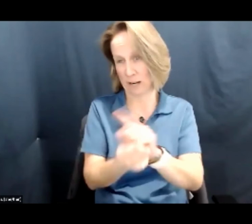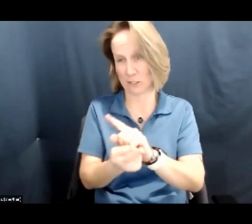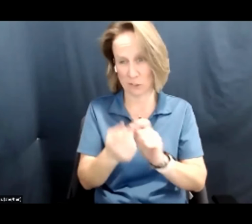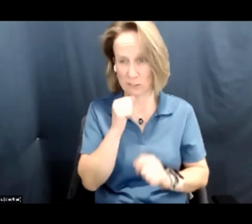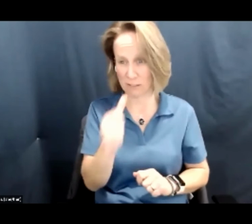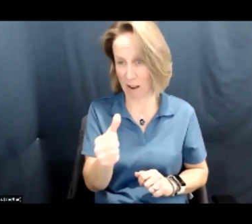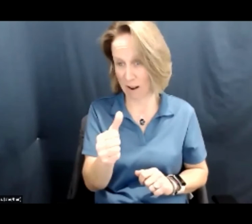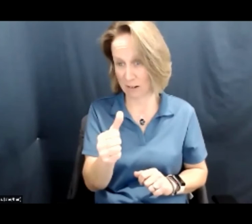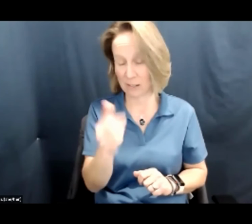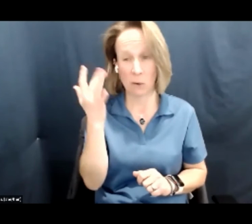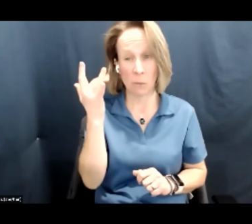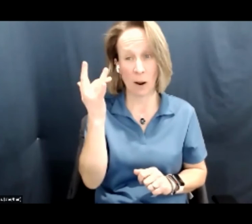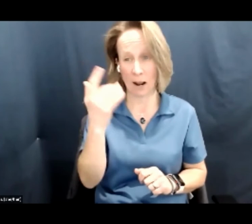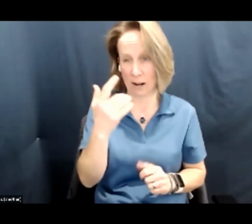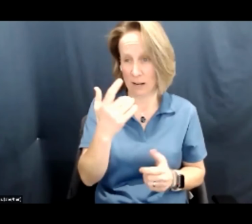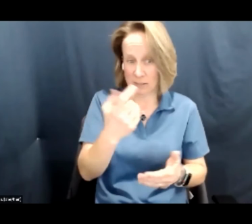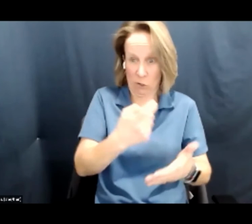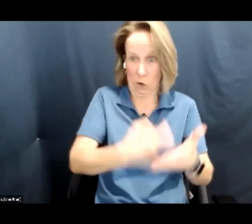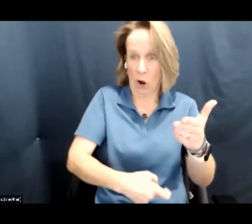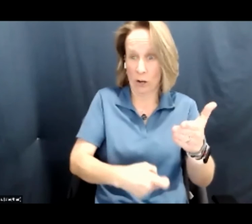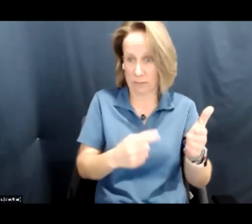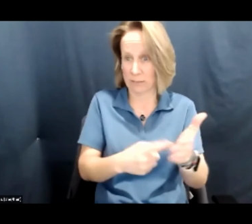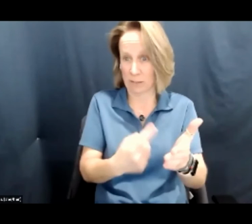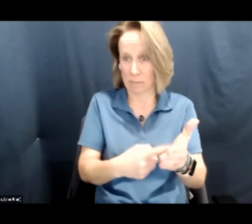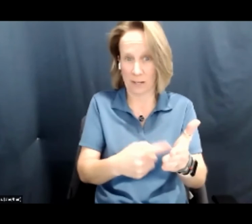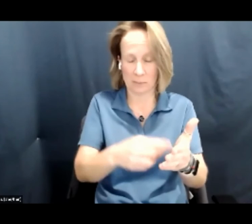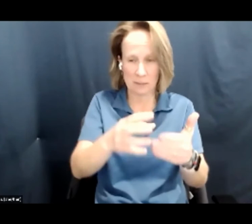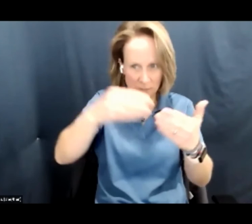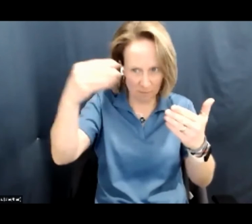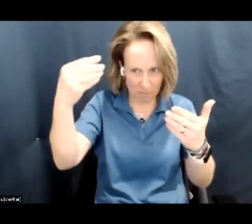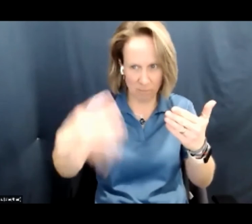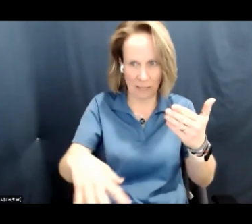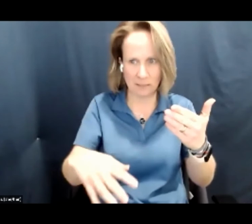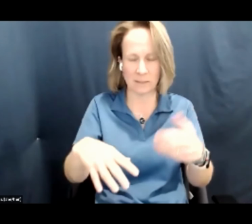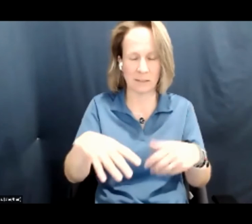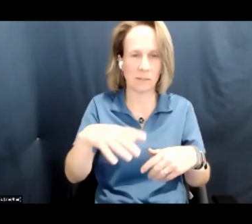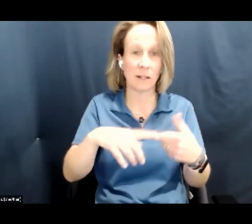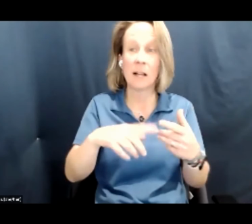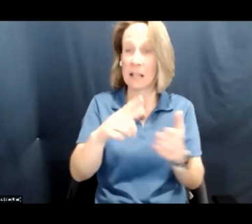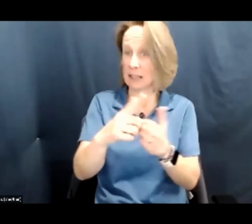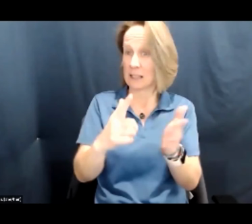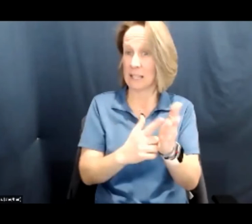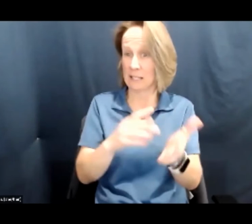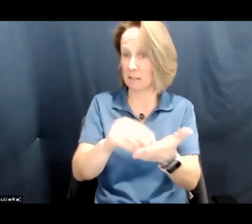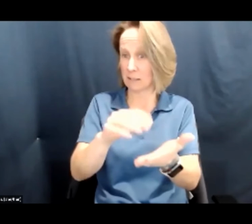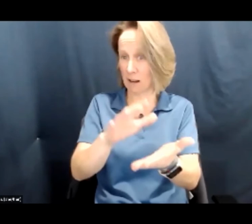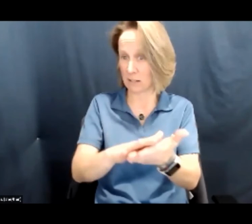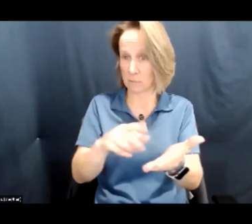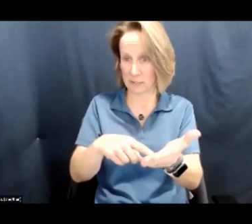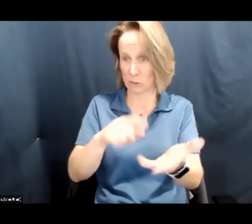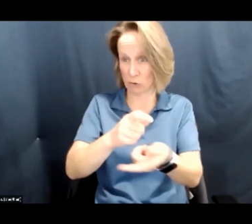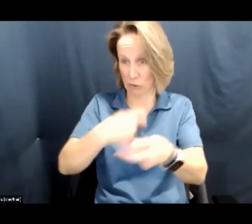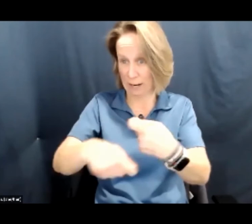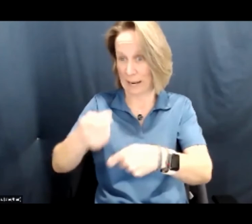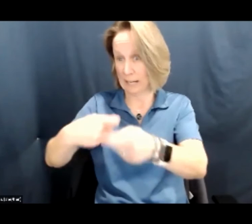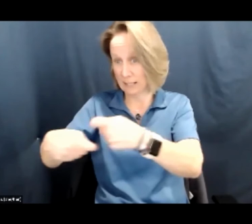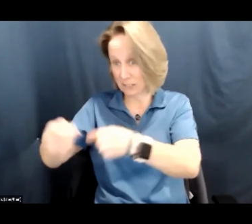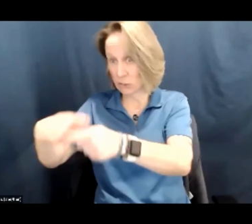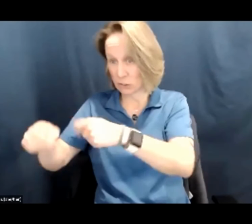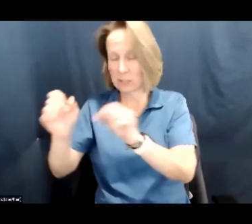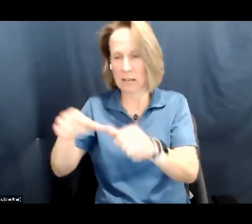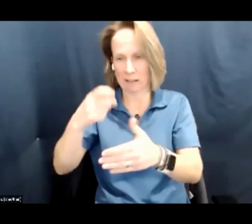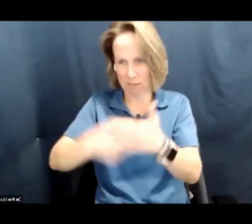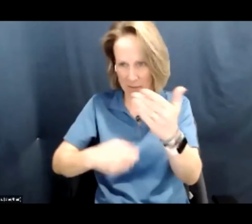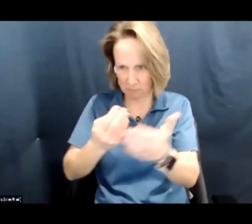It's a very expensive process, right? Changing legal documents can cost money. Medication and surgeries can